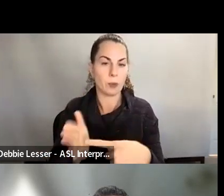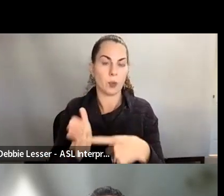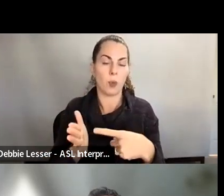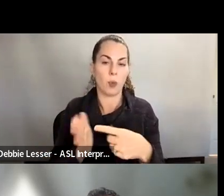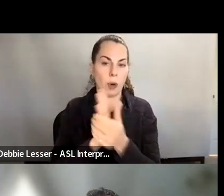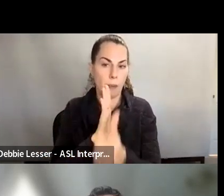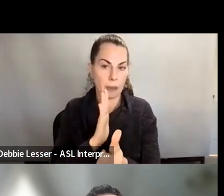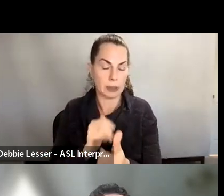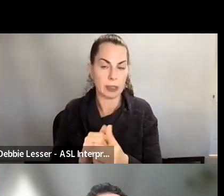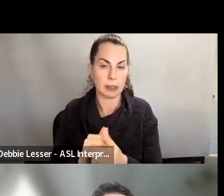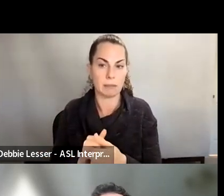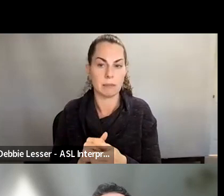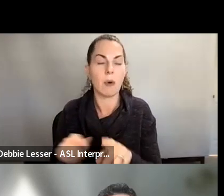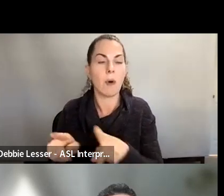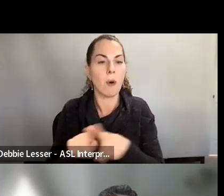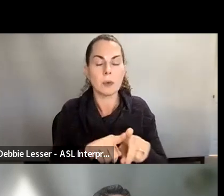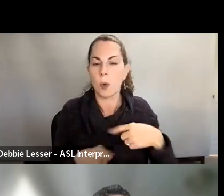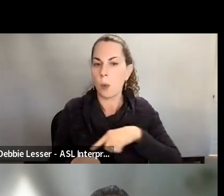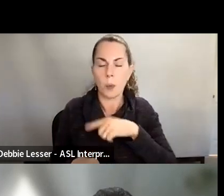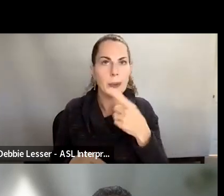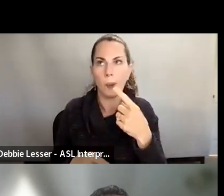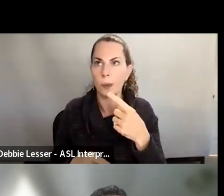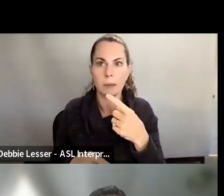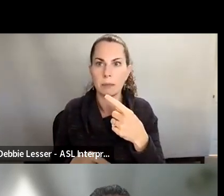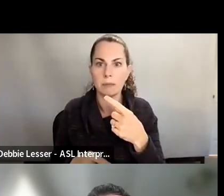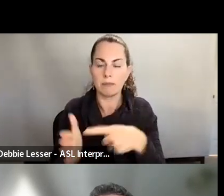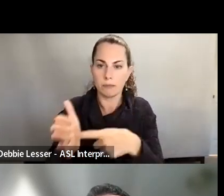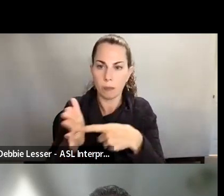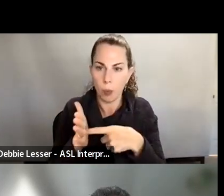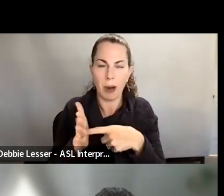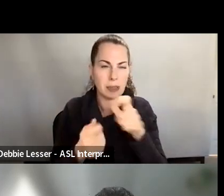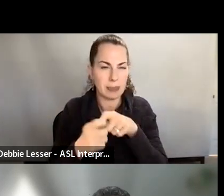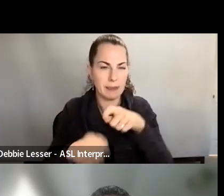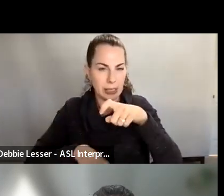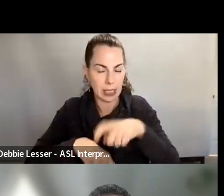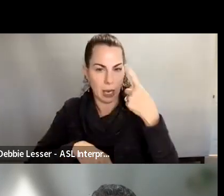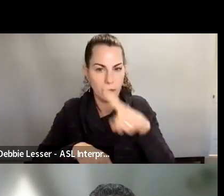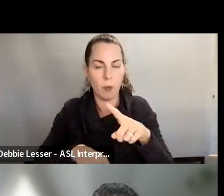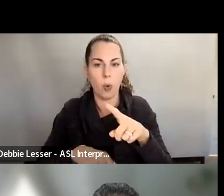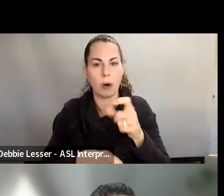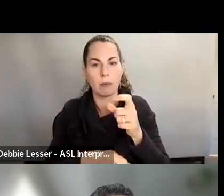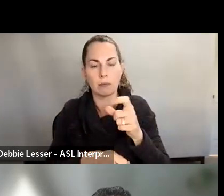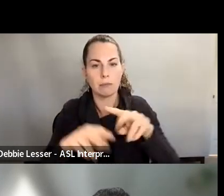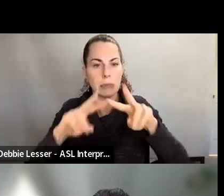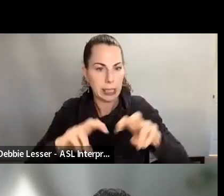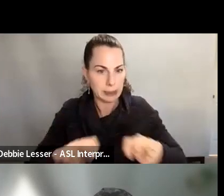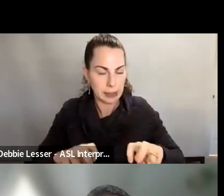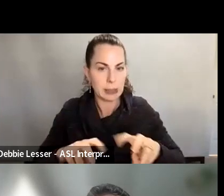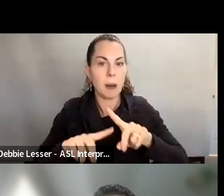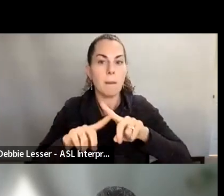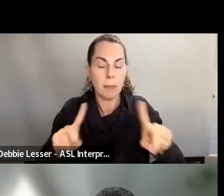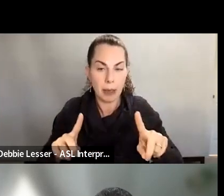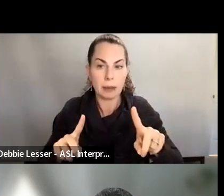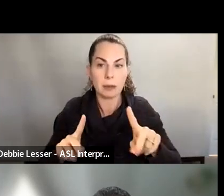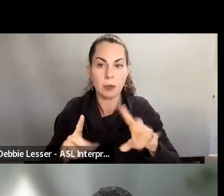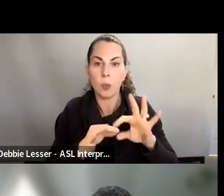don't say, what is the right time to get reassessed. But when we are working with an entity, particularly in a civil rights matter, we do